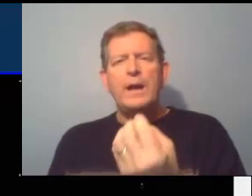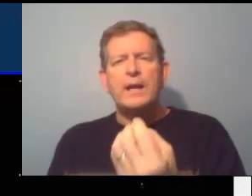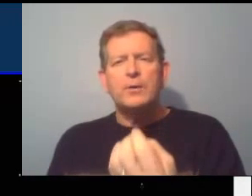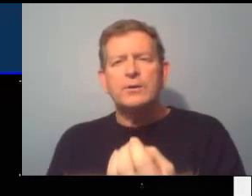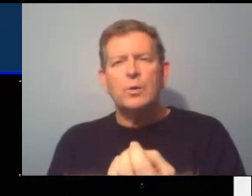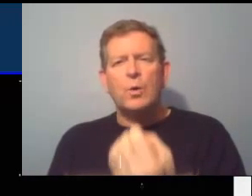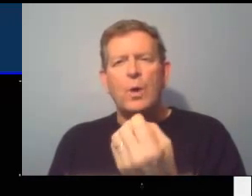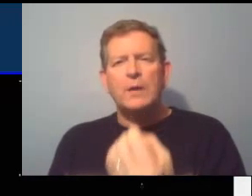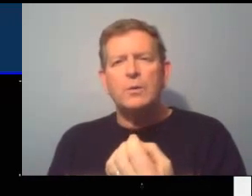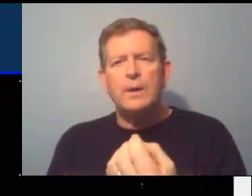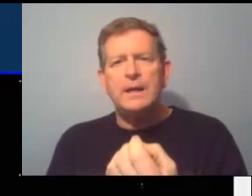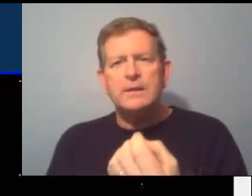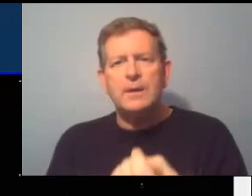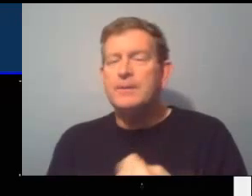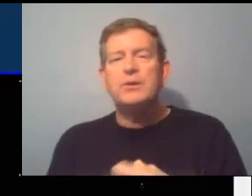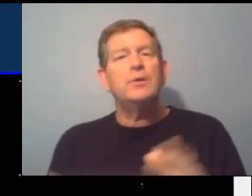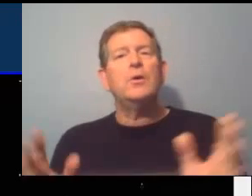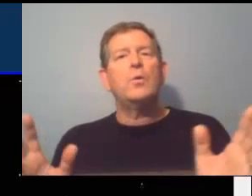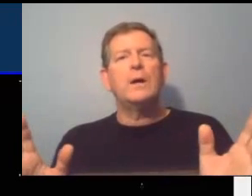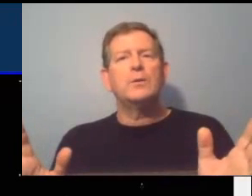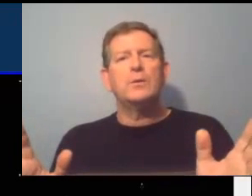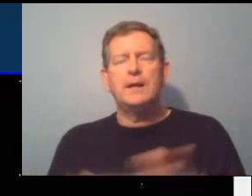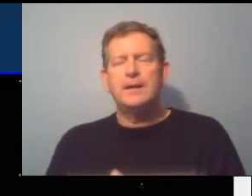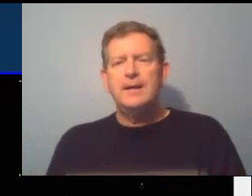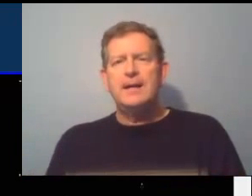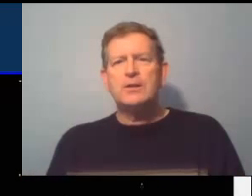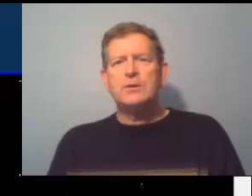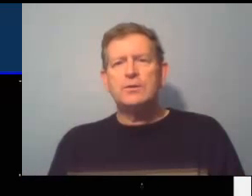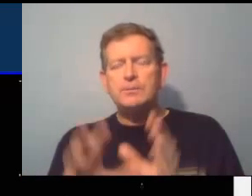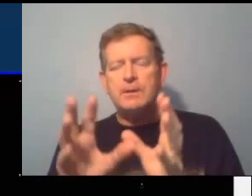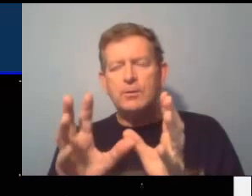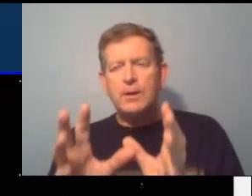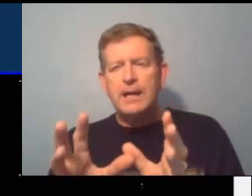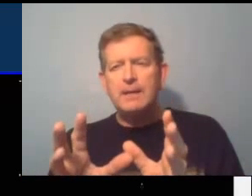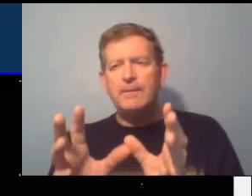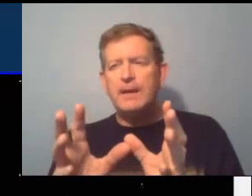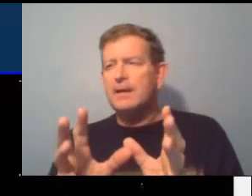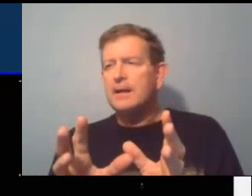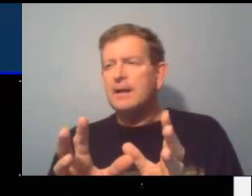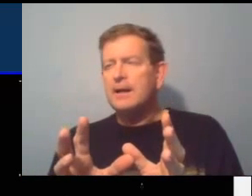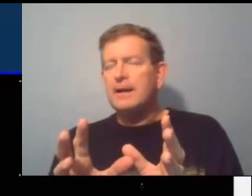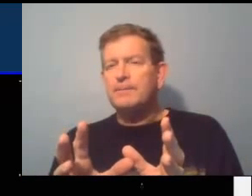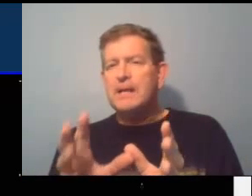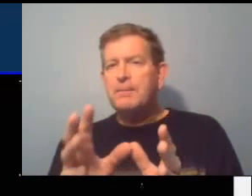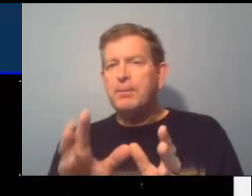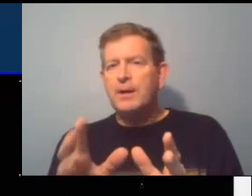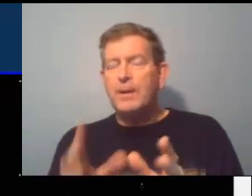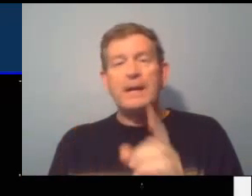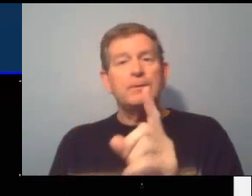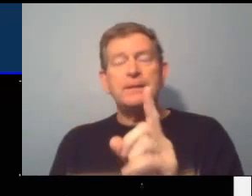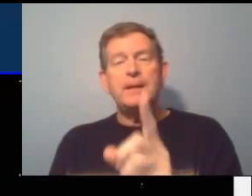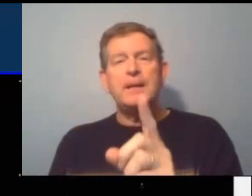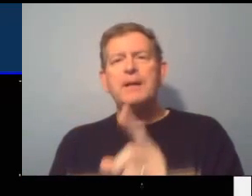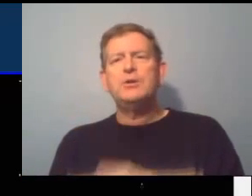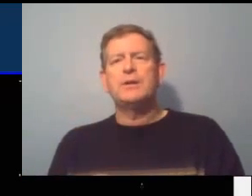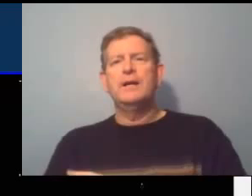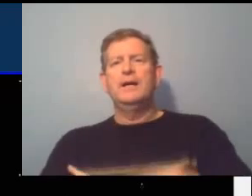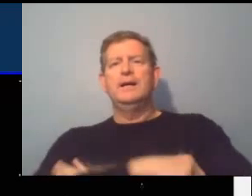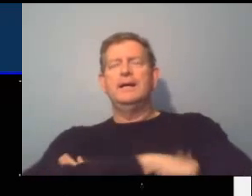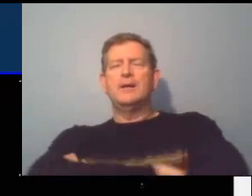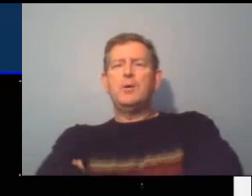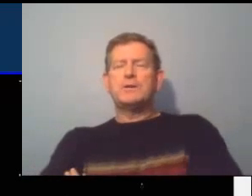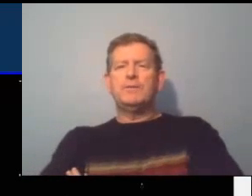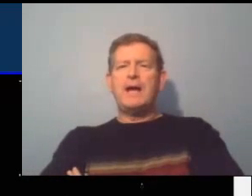could say when I go to school. Cuando voy a la escuela, but you don't know cuando yet. And so just be creative and keep plugging away. And something I didn't